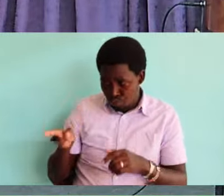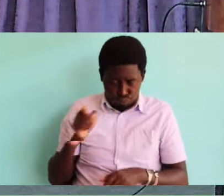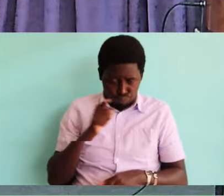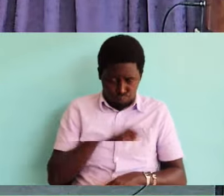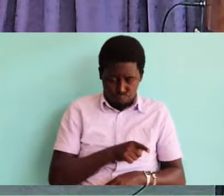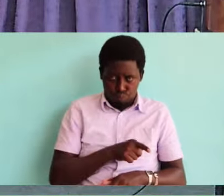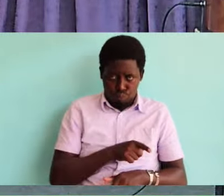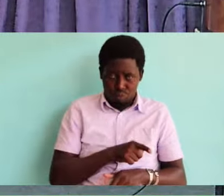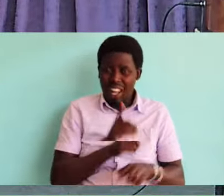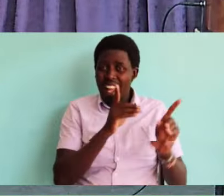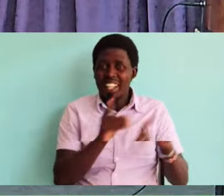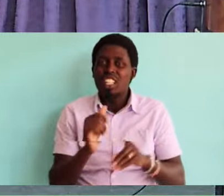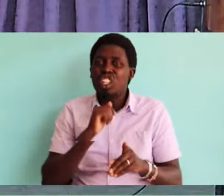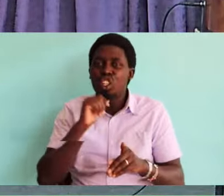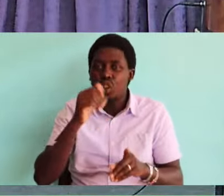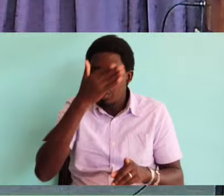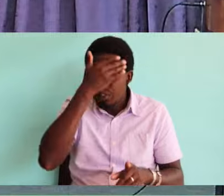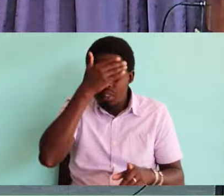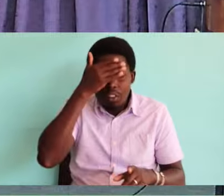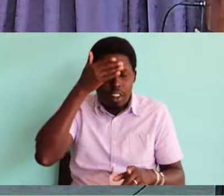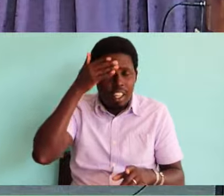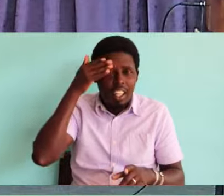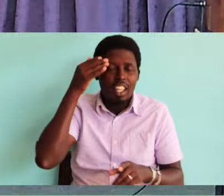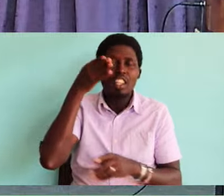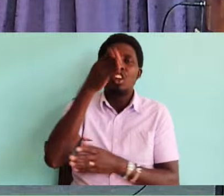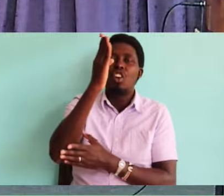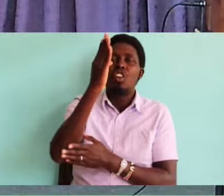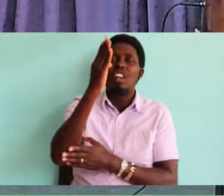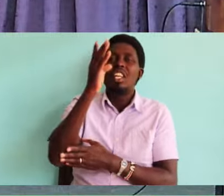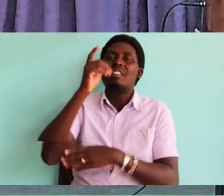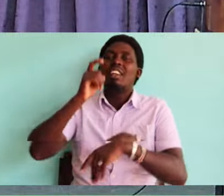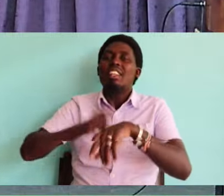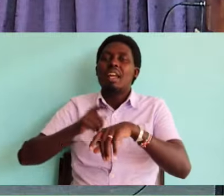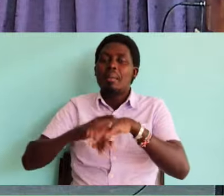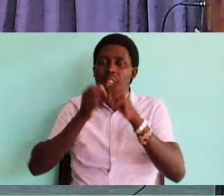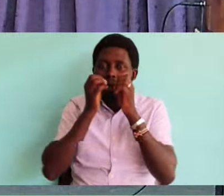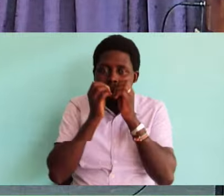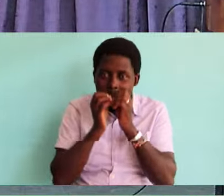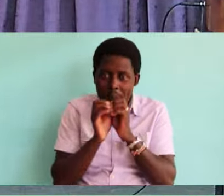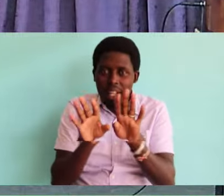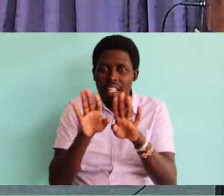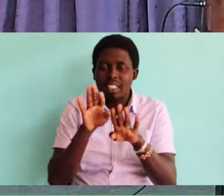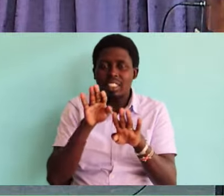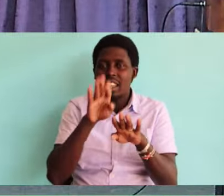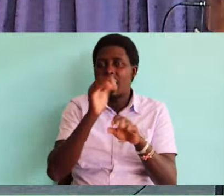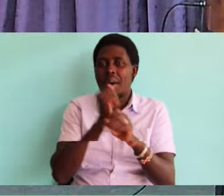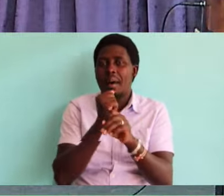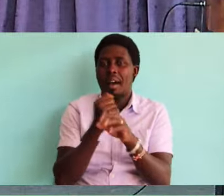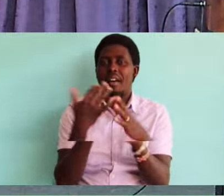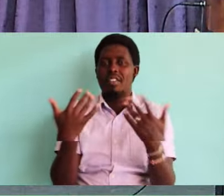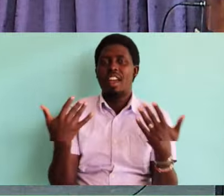not forget God even when he blessed the work of their hands.